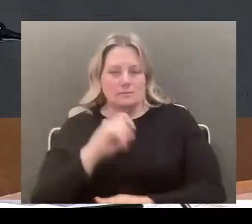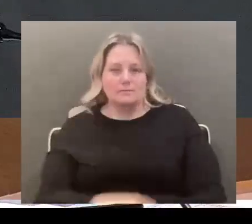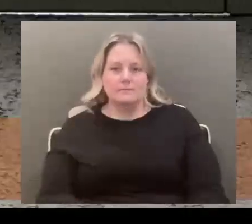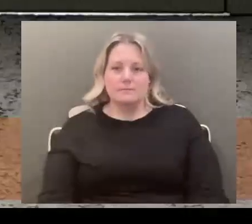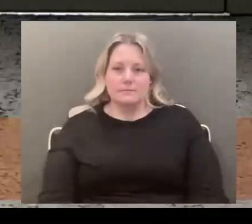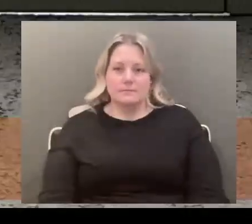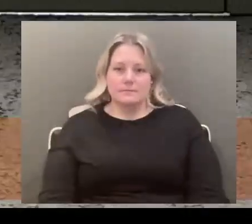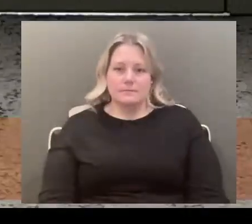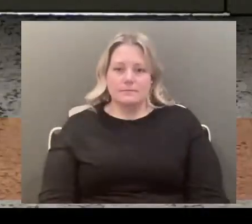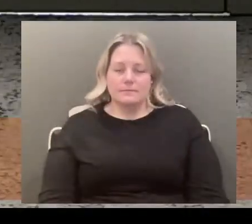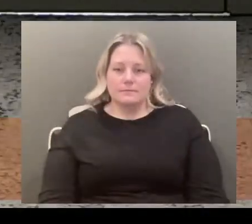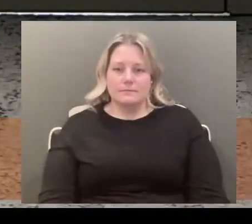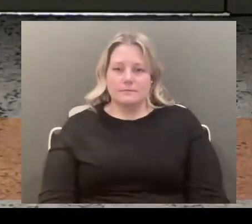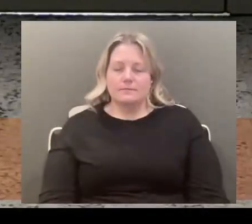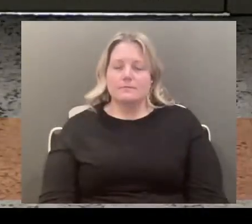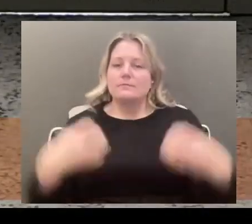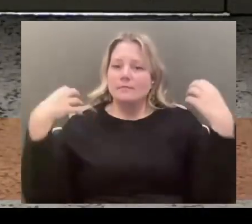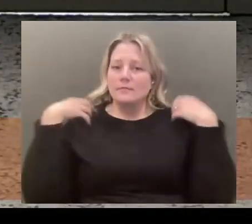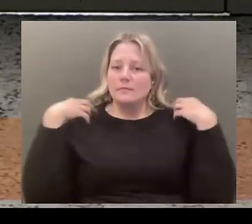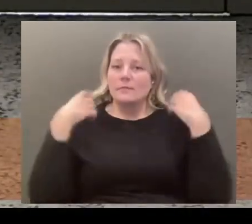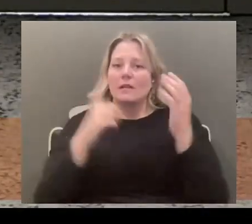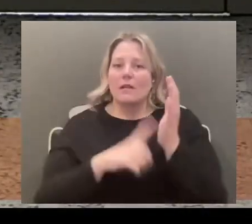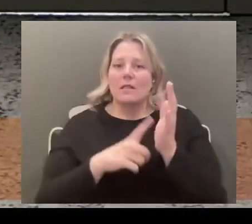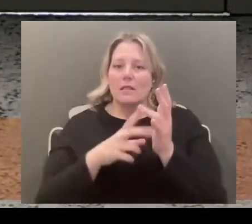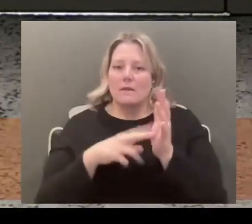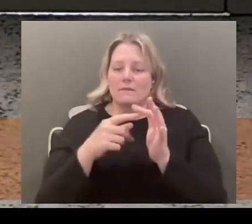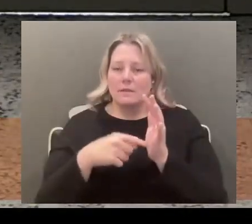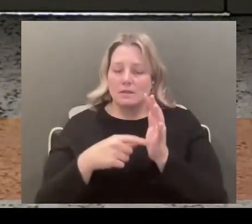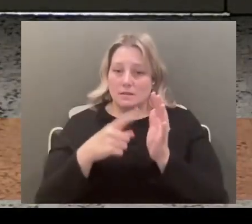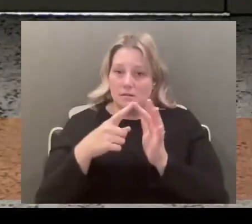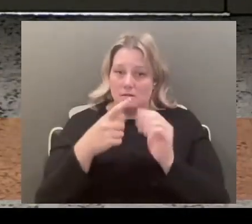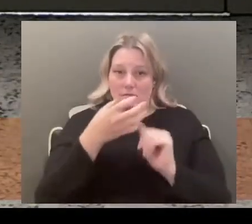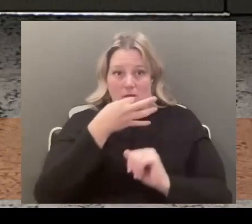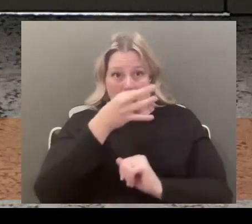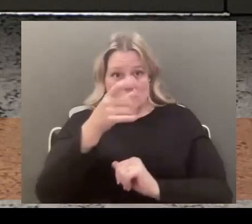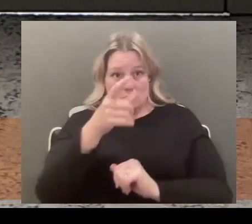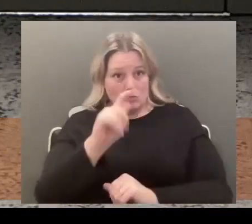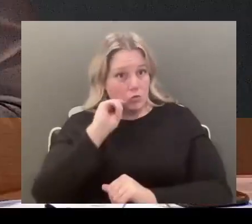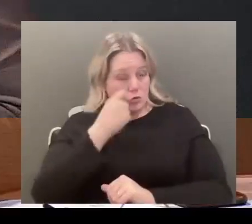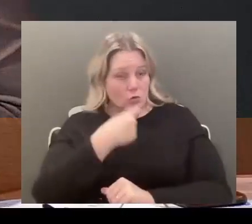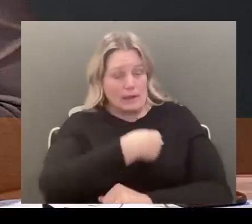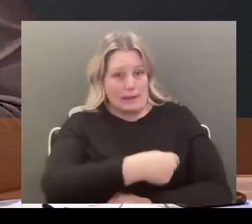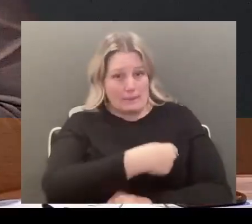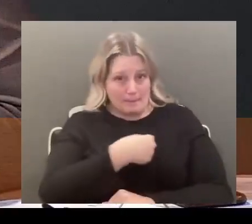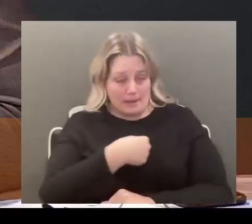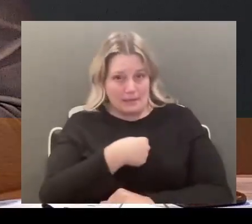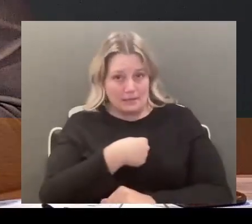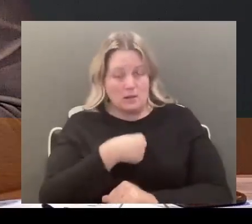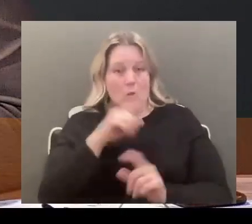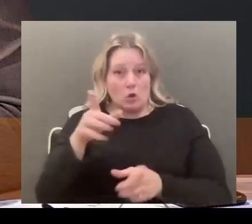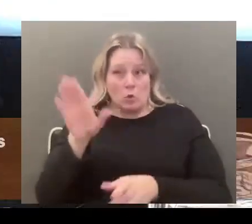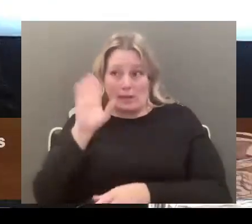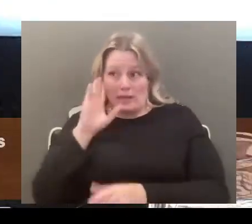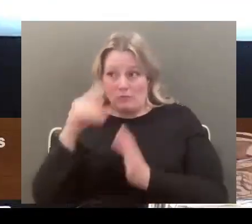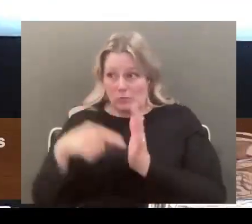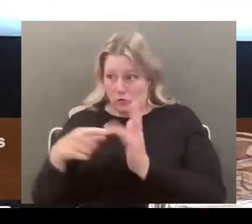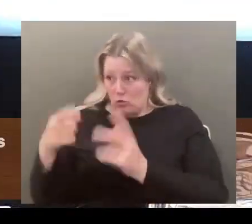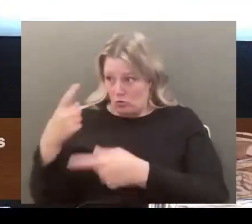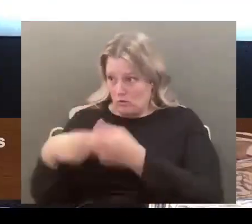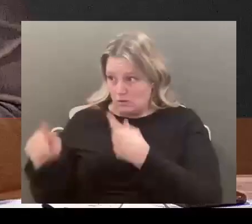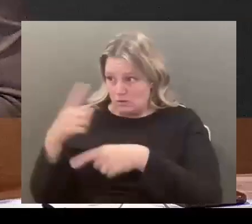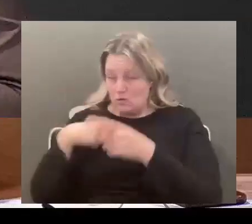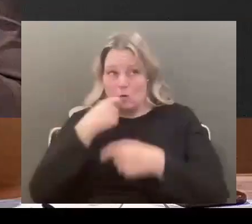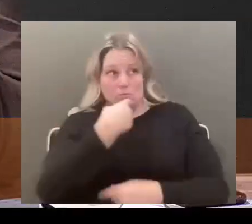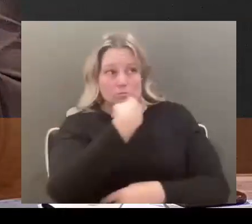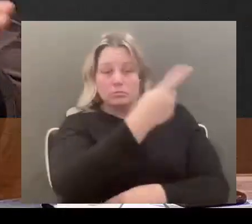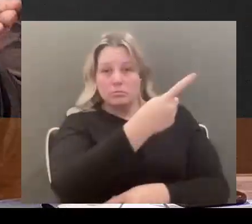Minister, do you make commitments to continually raise with the federal government what you're hearing directly from traditional owners?